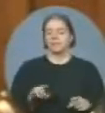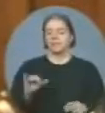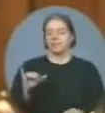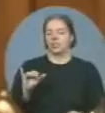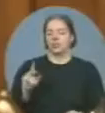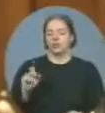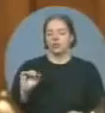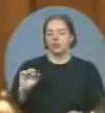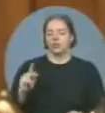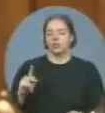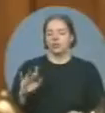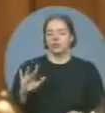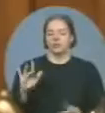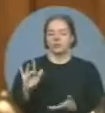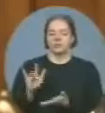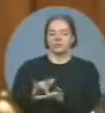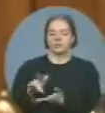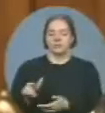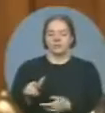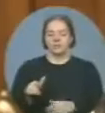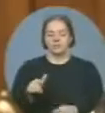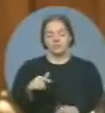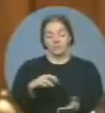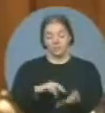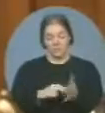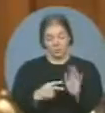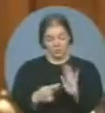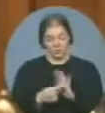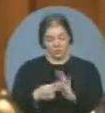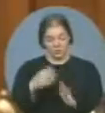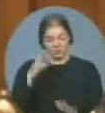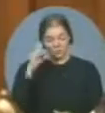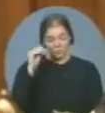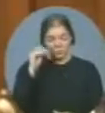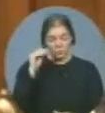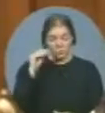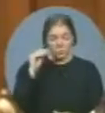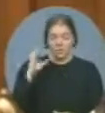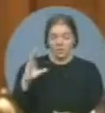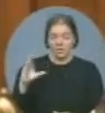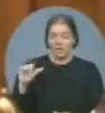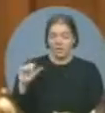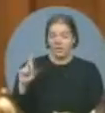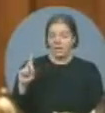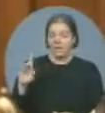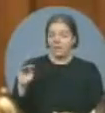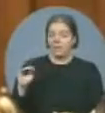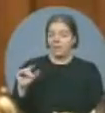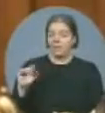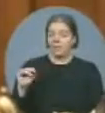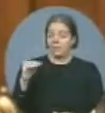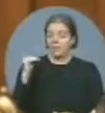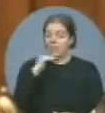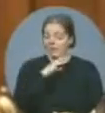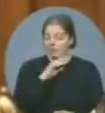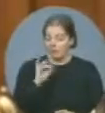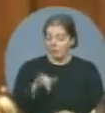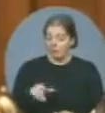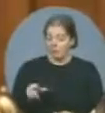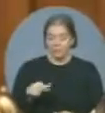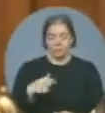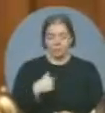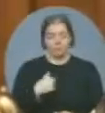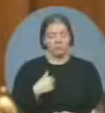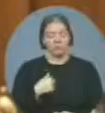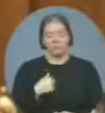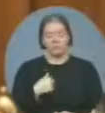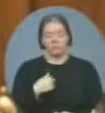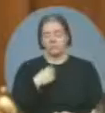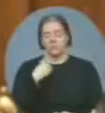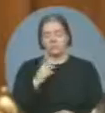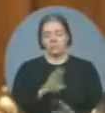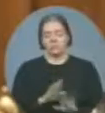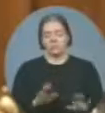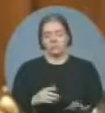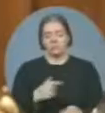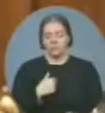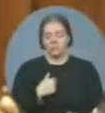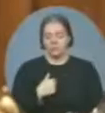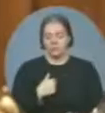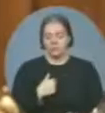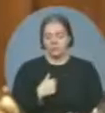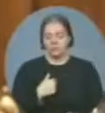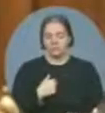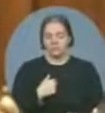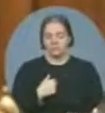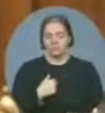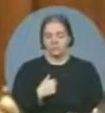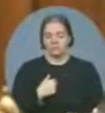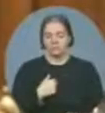he said on TV, but we won't call Chuck Cadman a liar. He was clear, he was on the record, and he was concise. Mr. Speaker, Chuck Cadman had a record in public